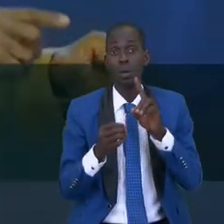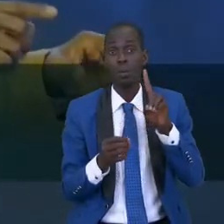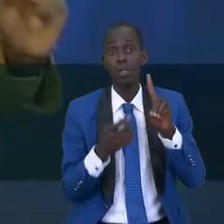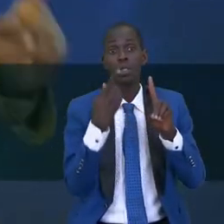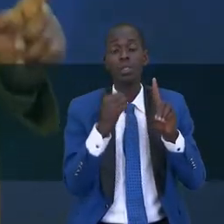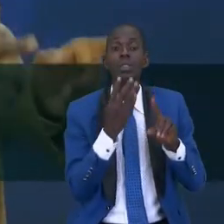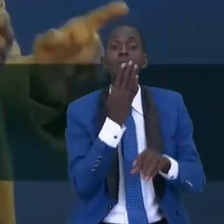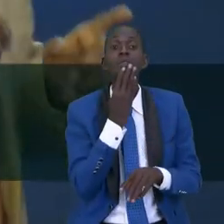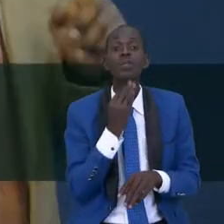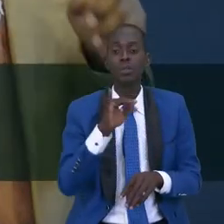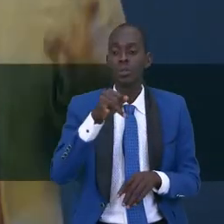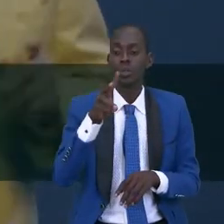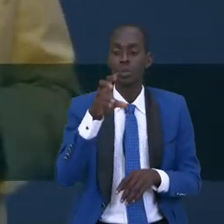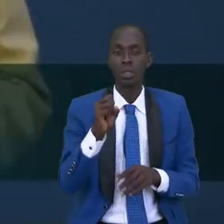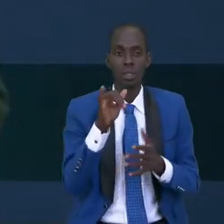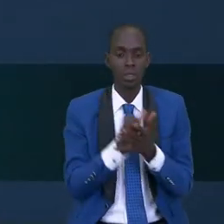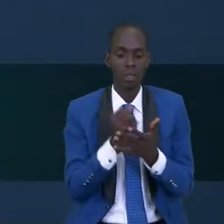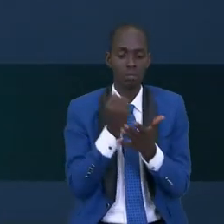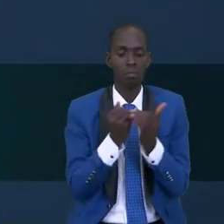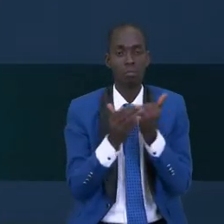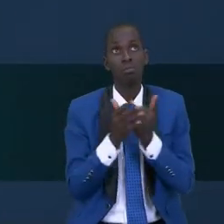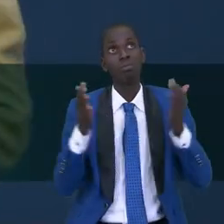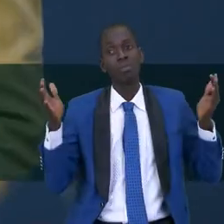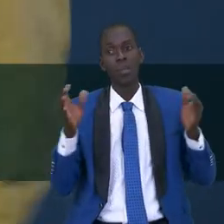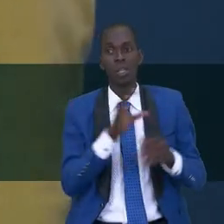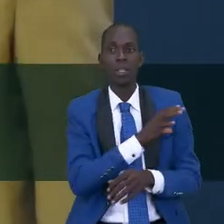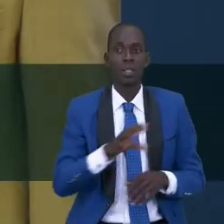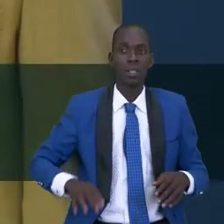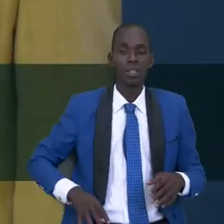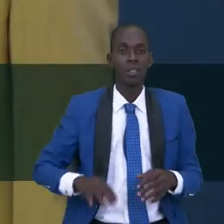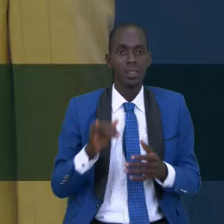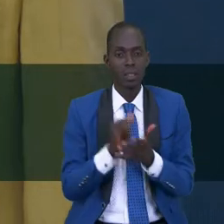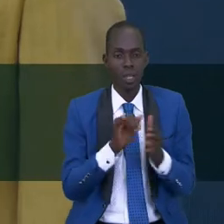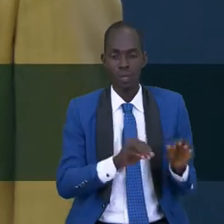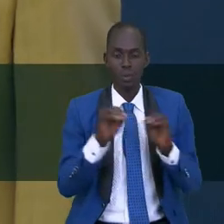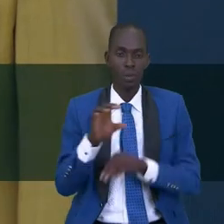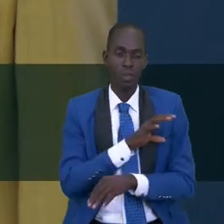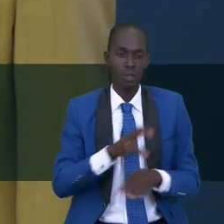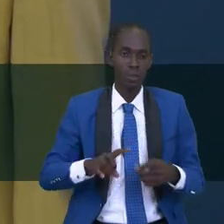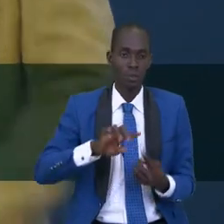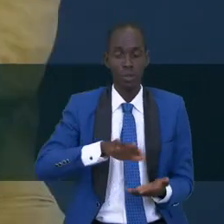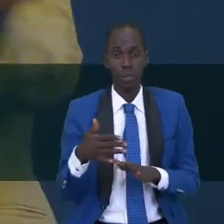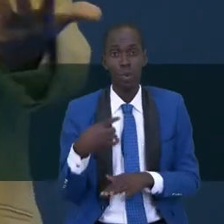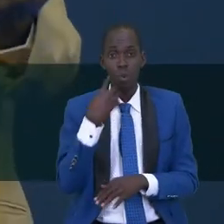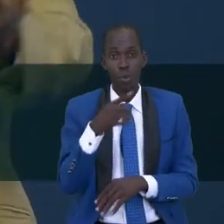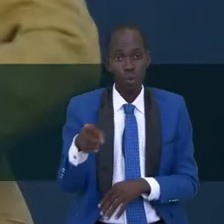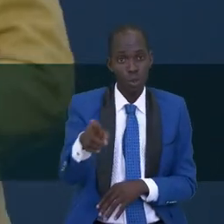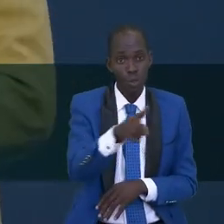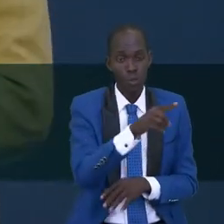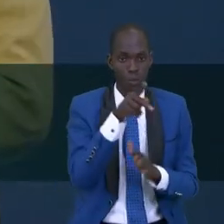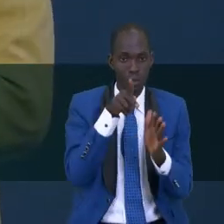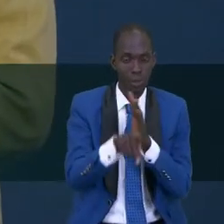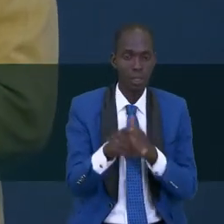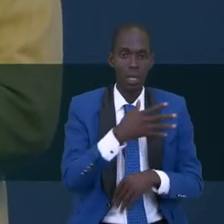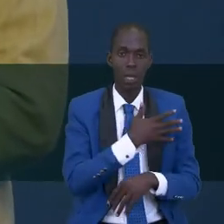Jews that crucified Christ, that put him to death, whom ye slew and hanged